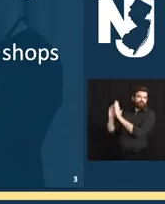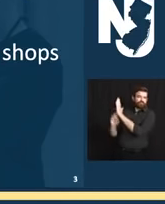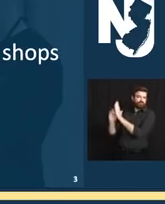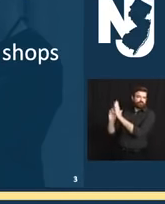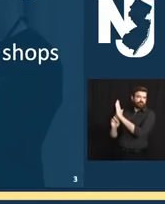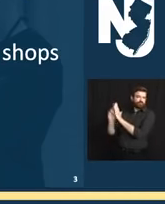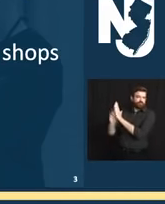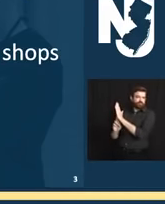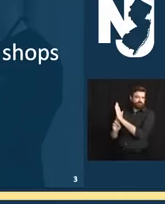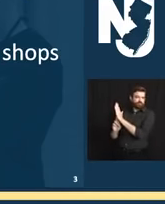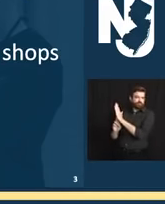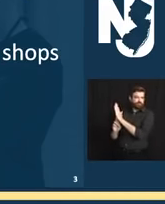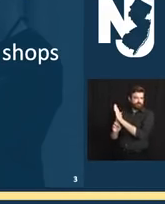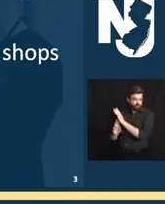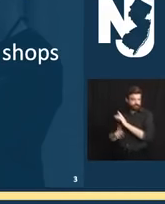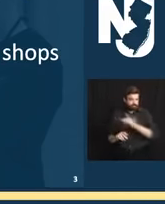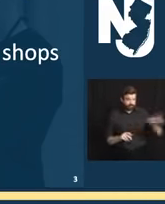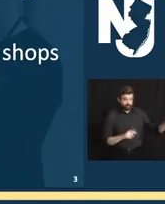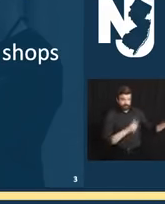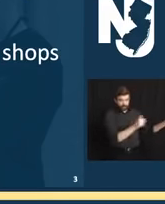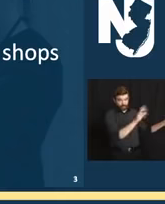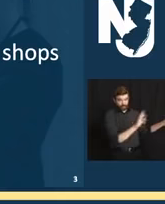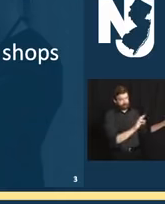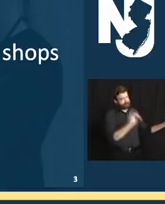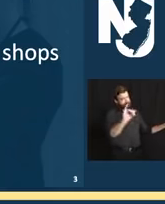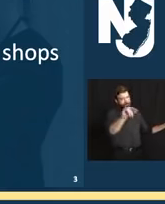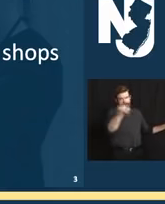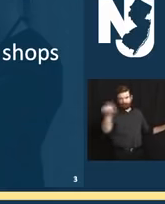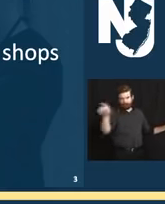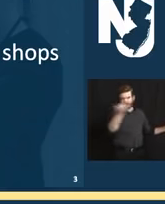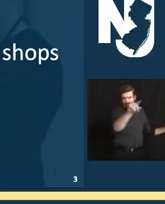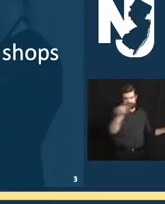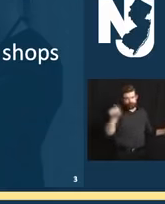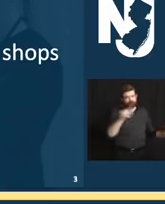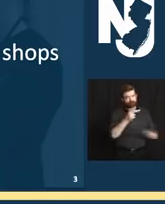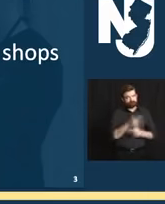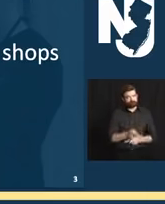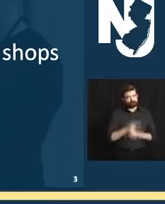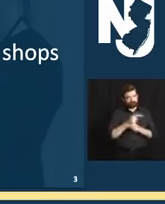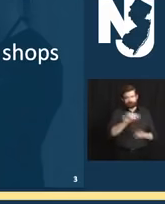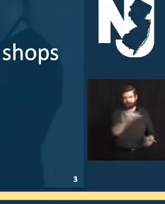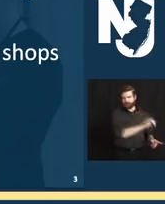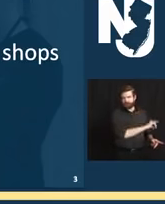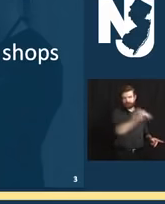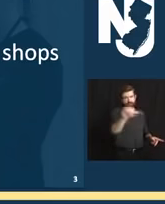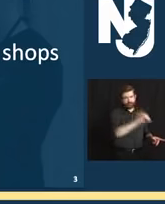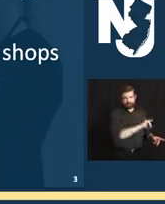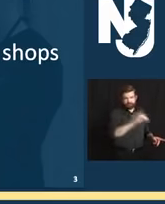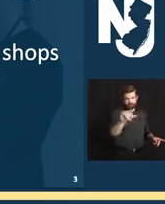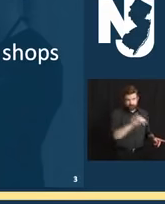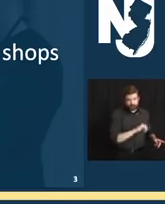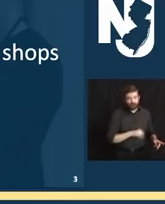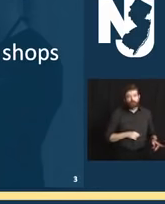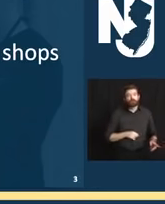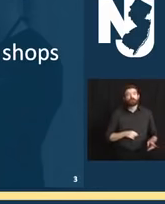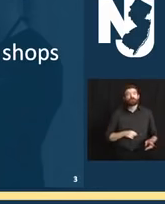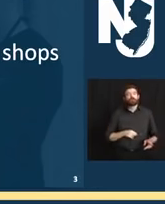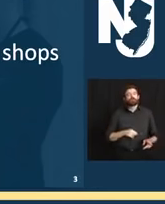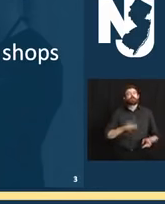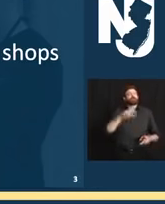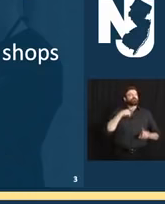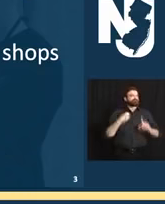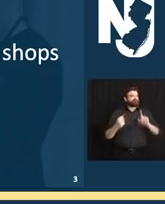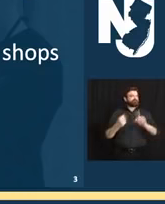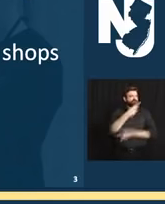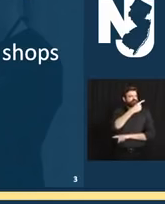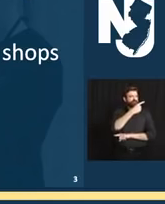for the greater community. Unrelated completely, I had a really good call this morning with a guy who's been really good to New Jersey, and I want to give him a